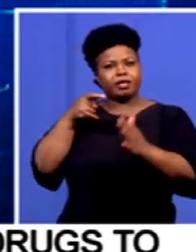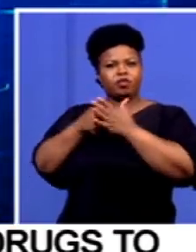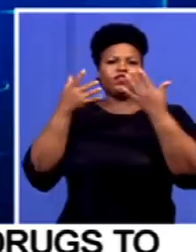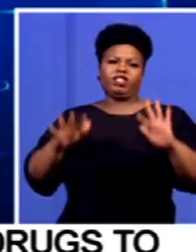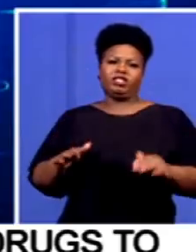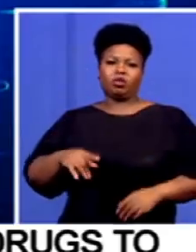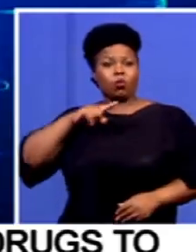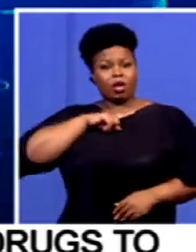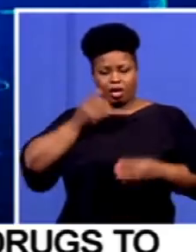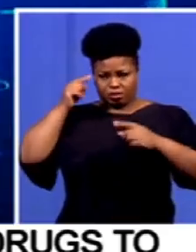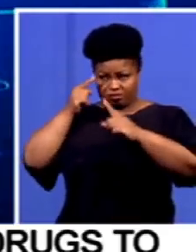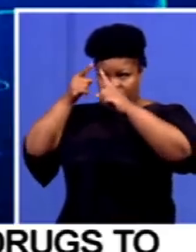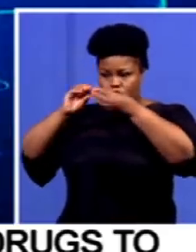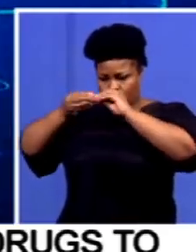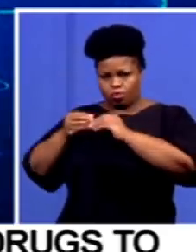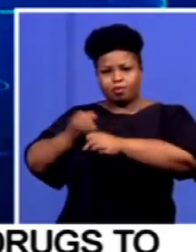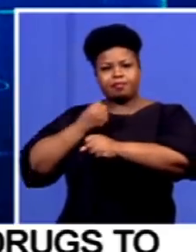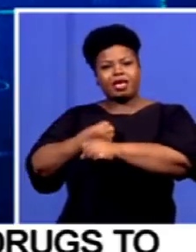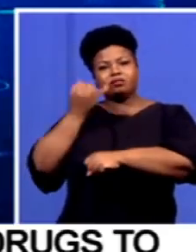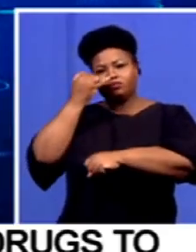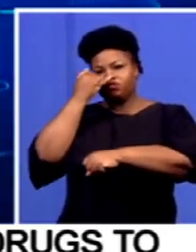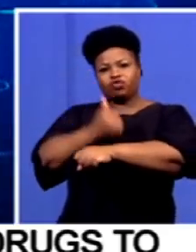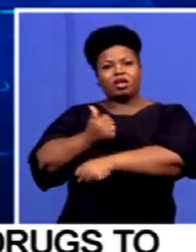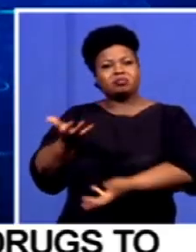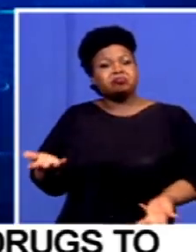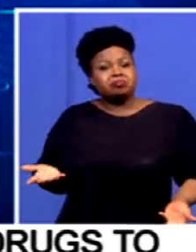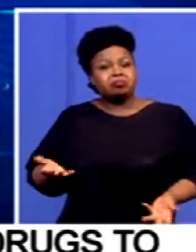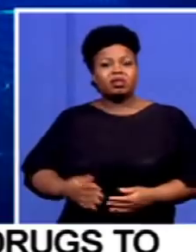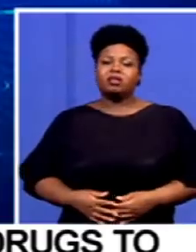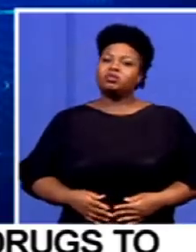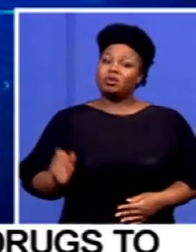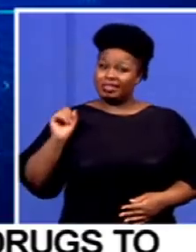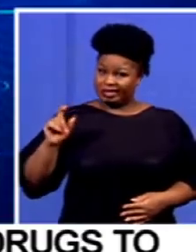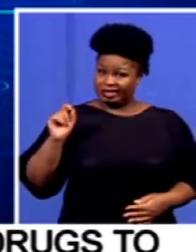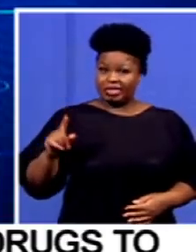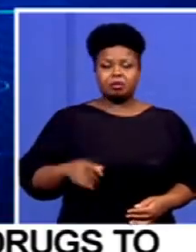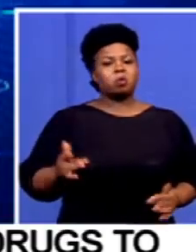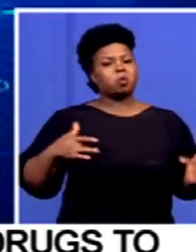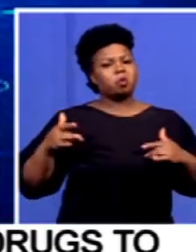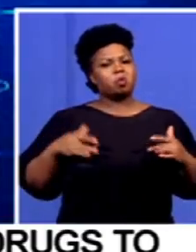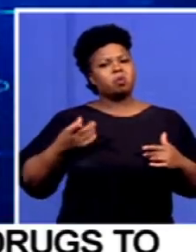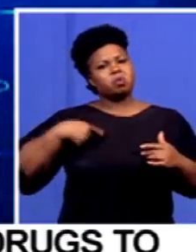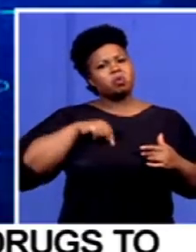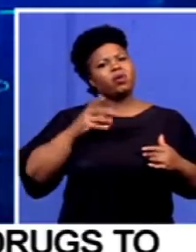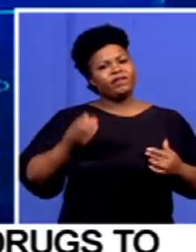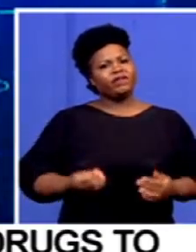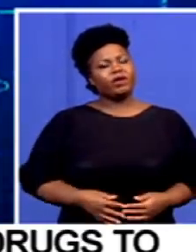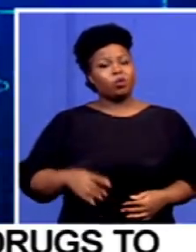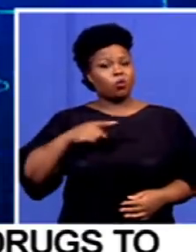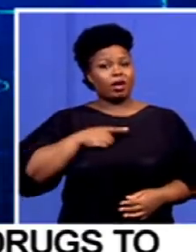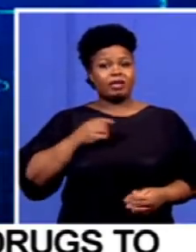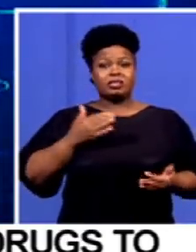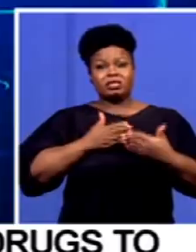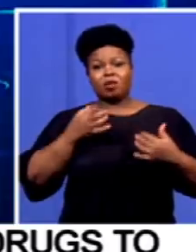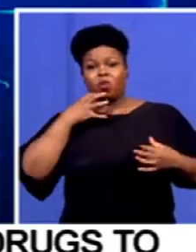solely for the manufacture of drugs. So that as well has been a bit concerning for us, because these drug lords